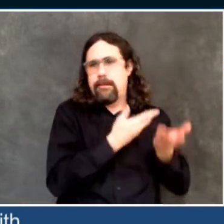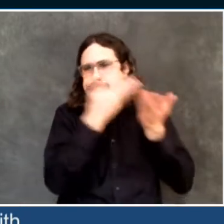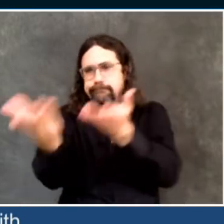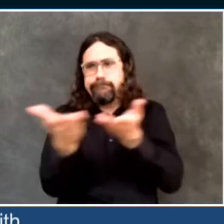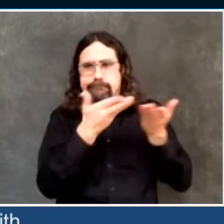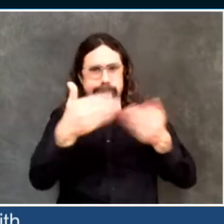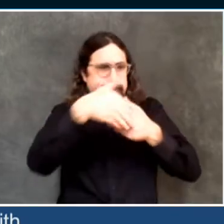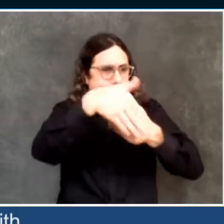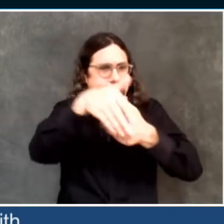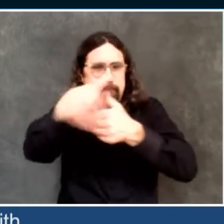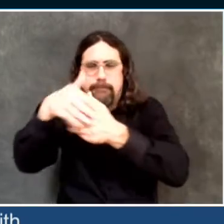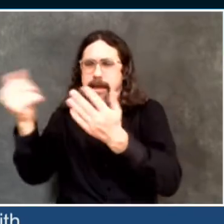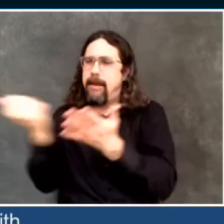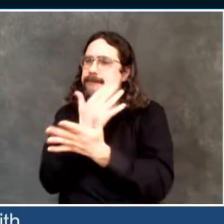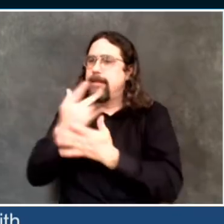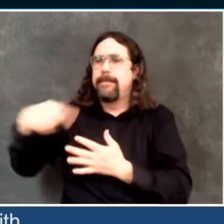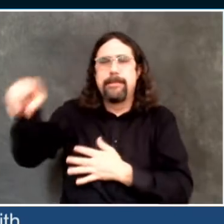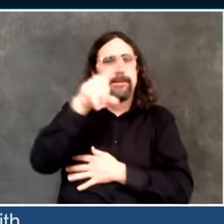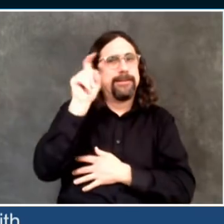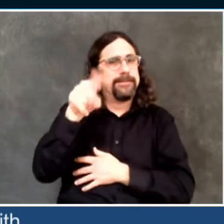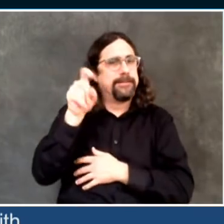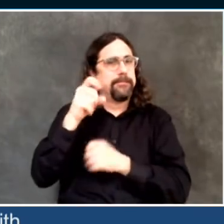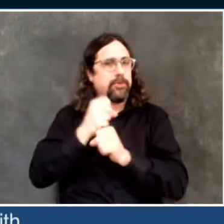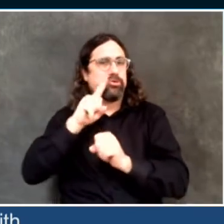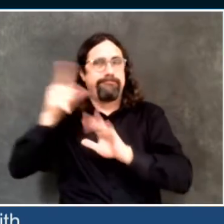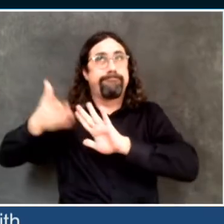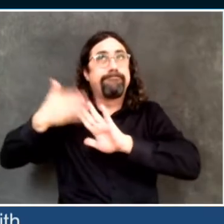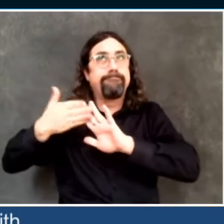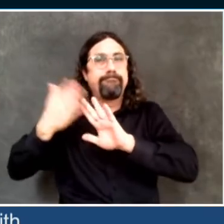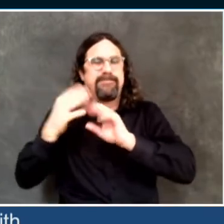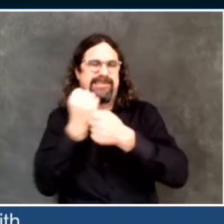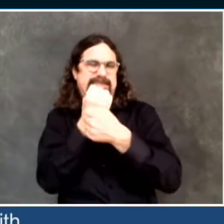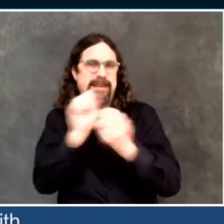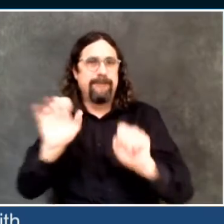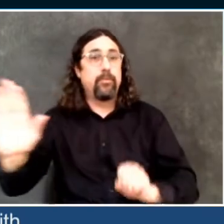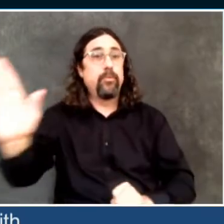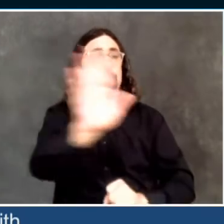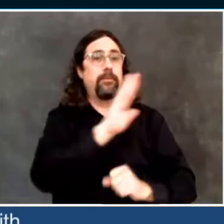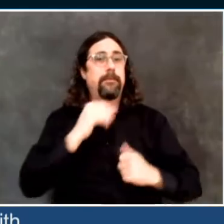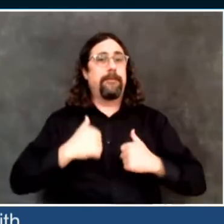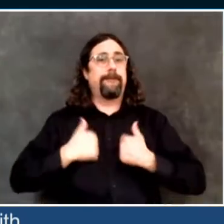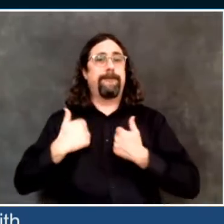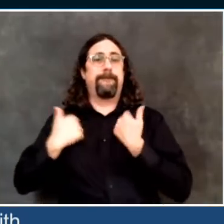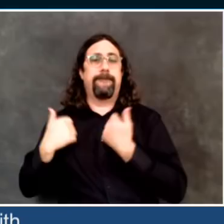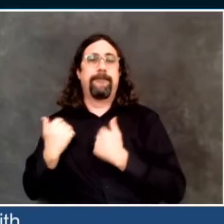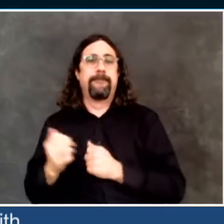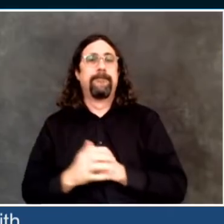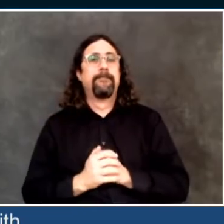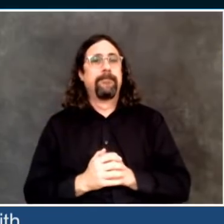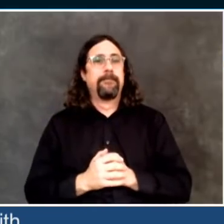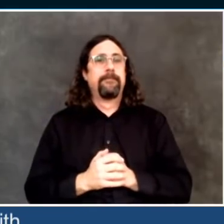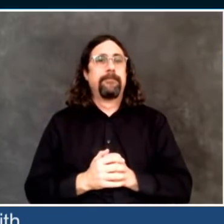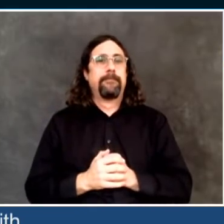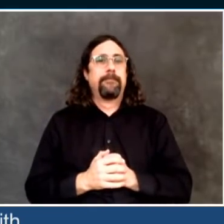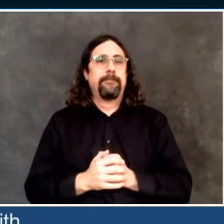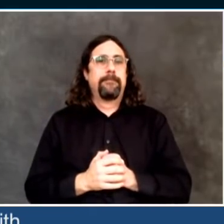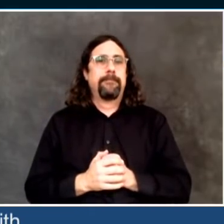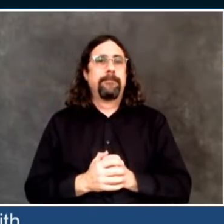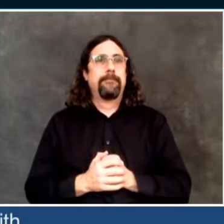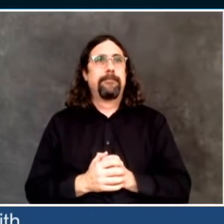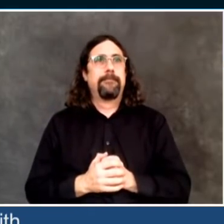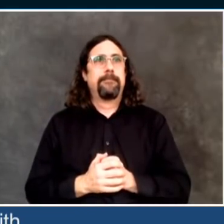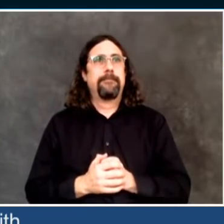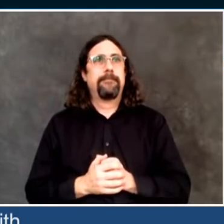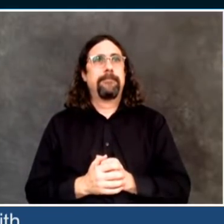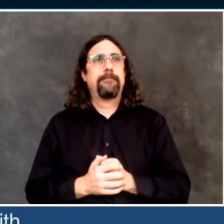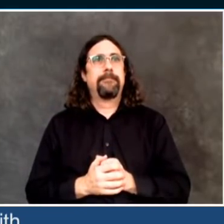The second is we're going to do a major campaign to educate people, to give them